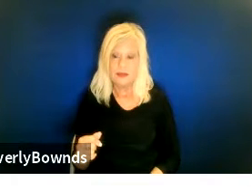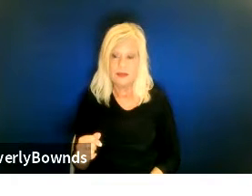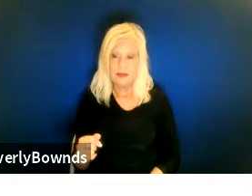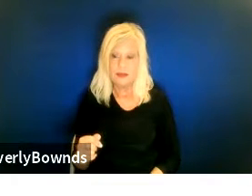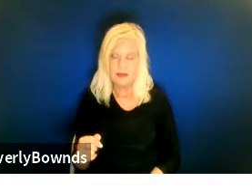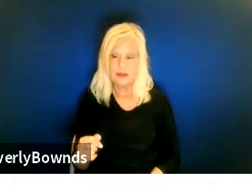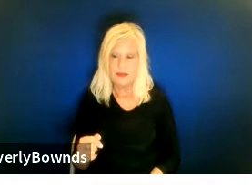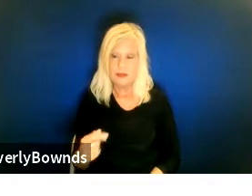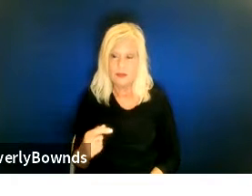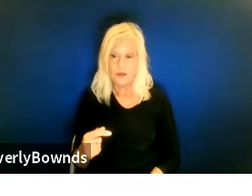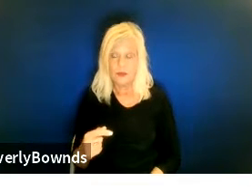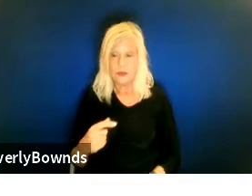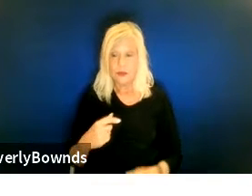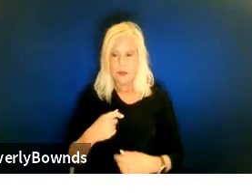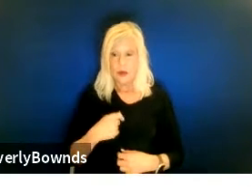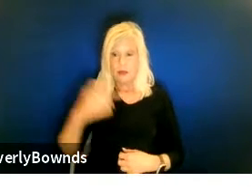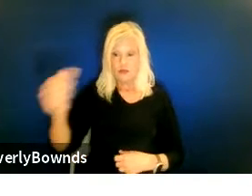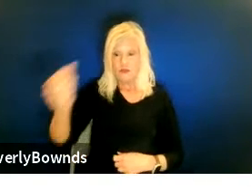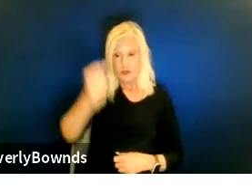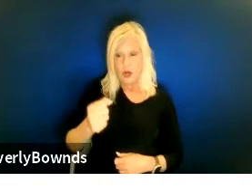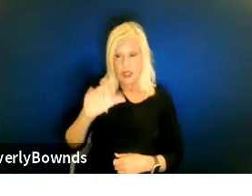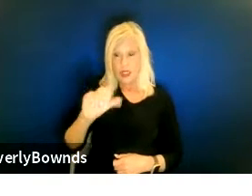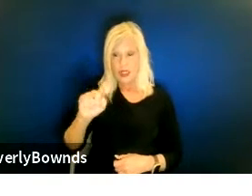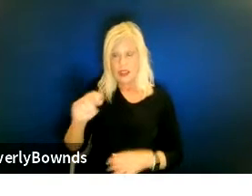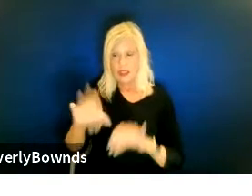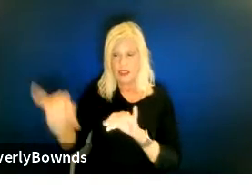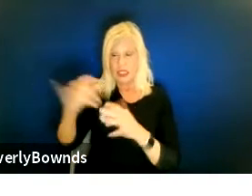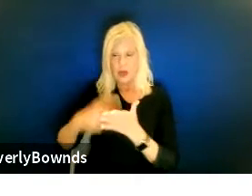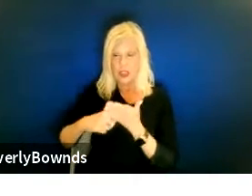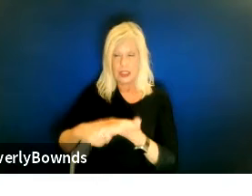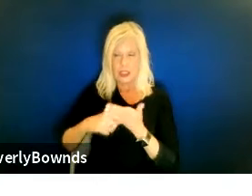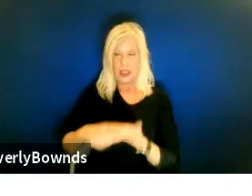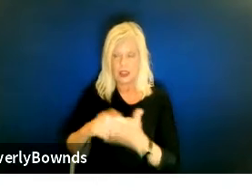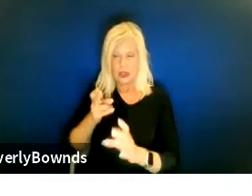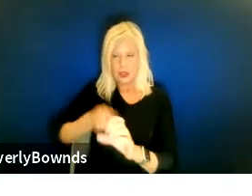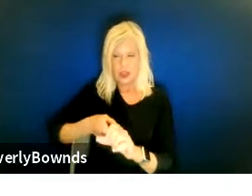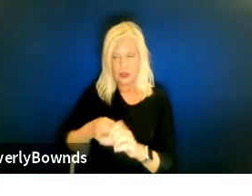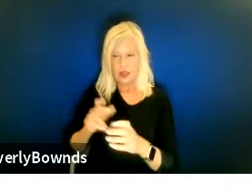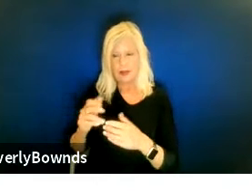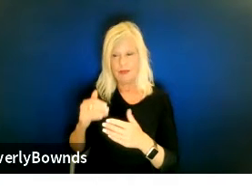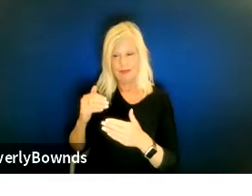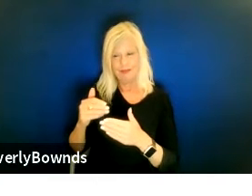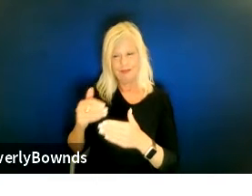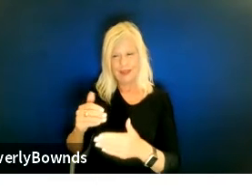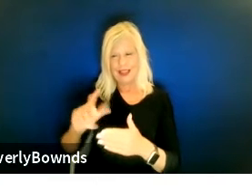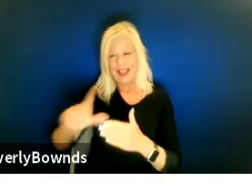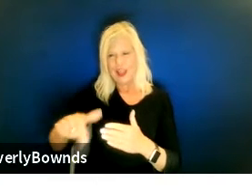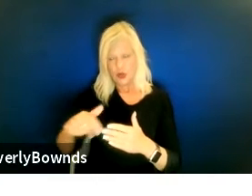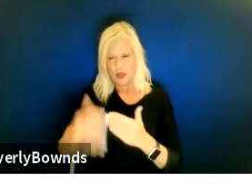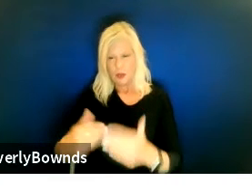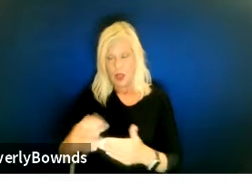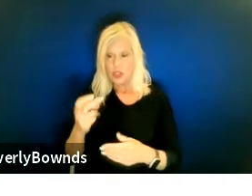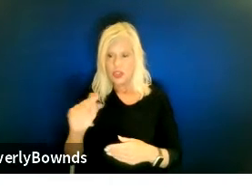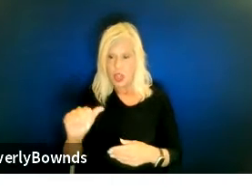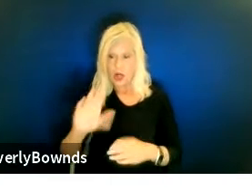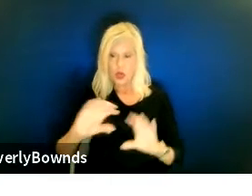So I was brought into the ASTM standards discussion late in the process. Shauna and her